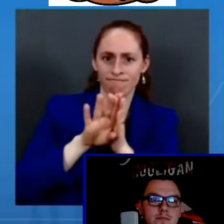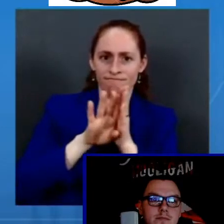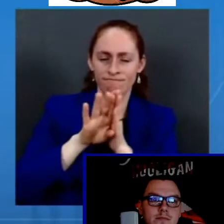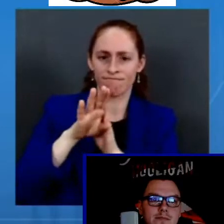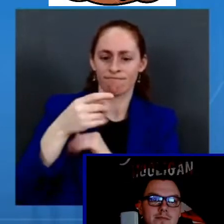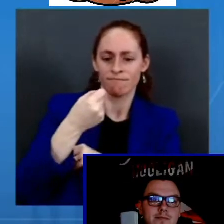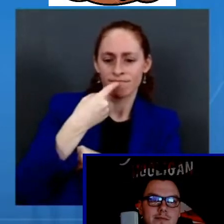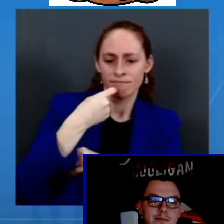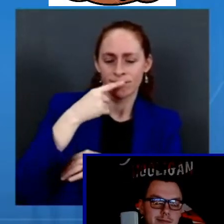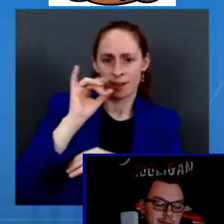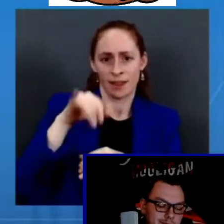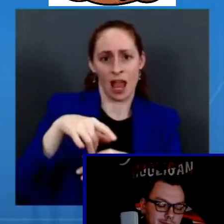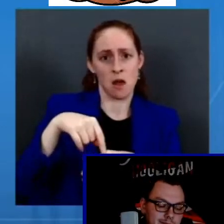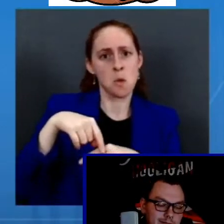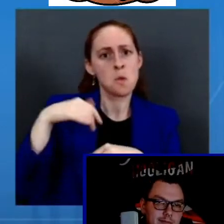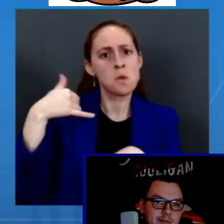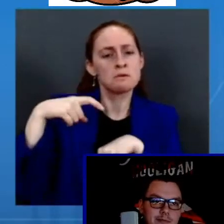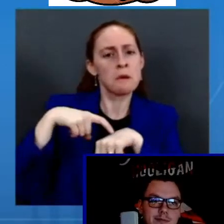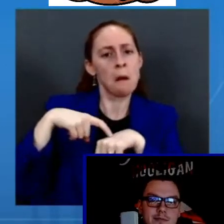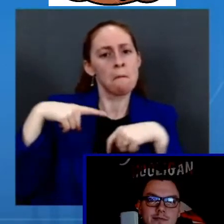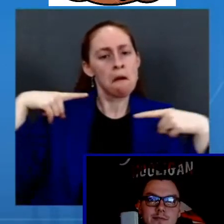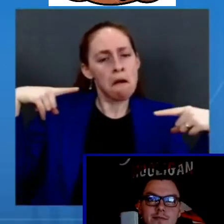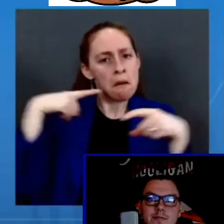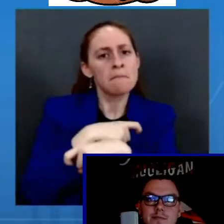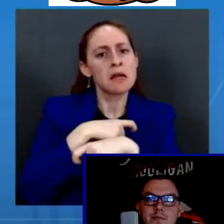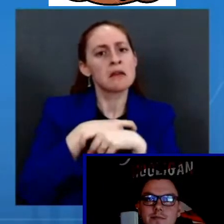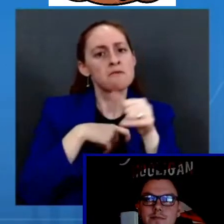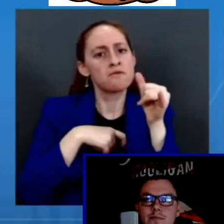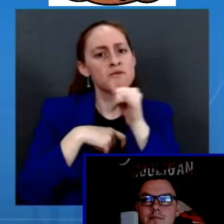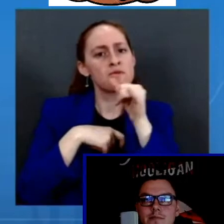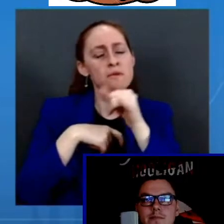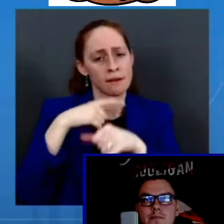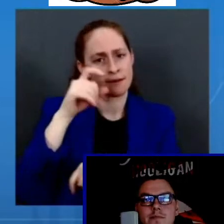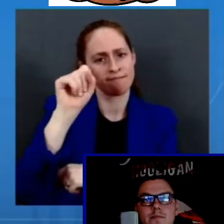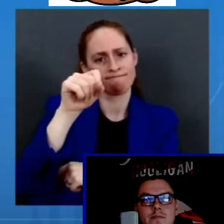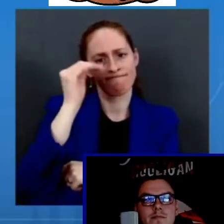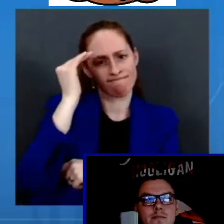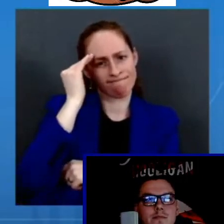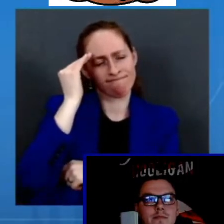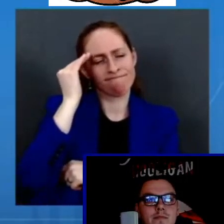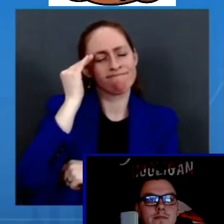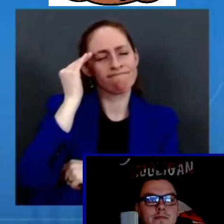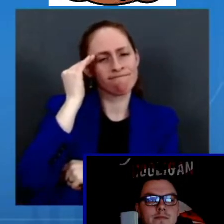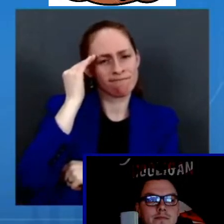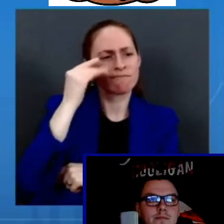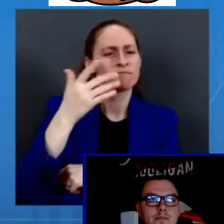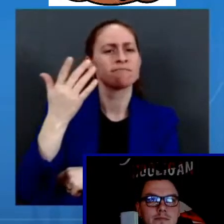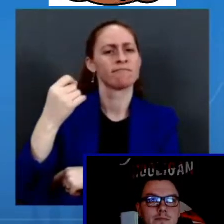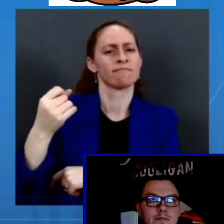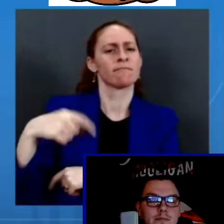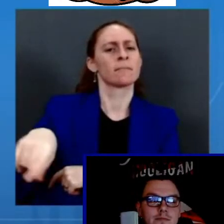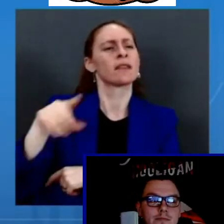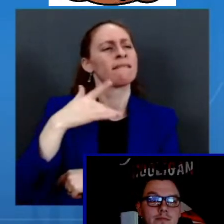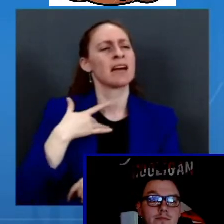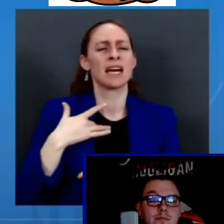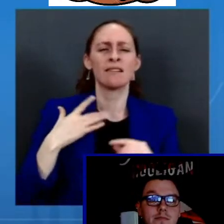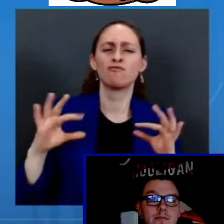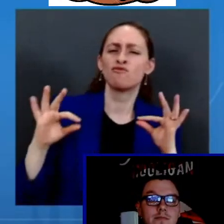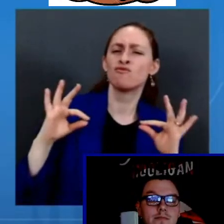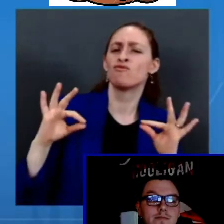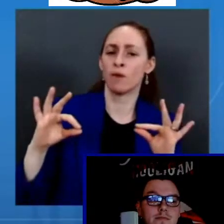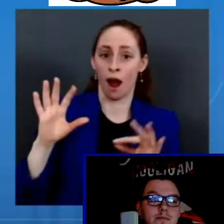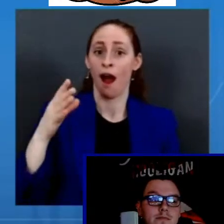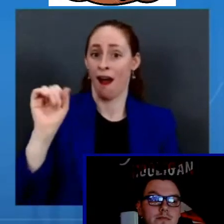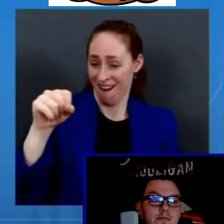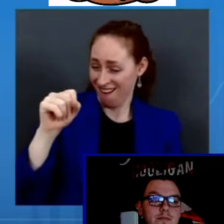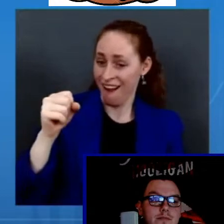promising antiviral, and therefore we want to make sure that production is ramped up as quickly as possible. According to the company,